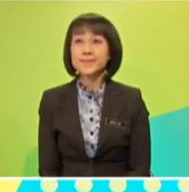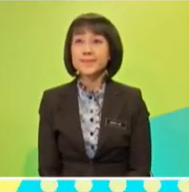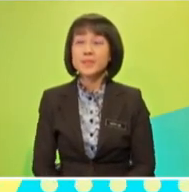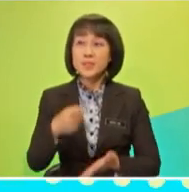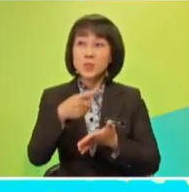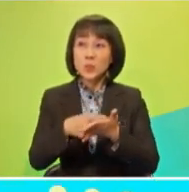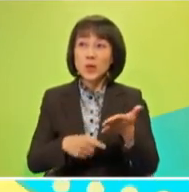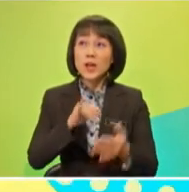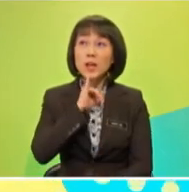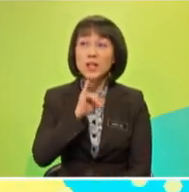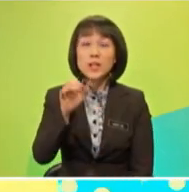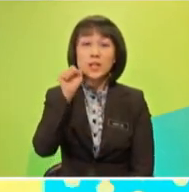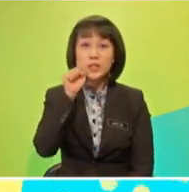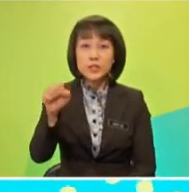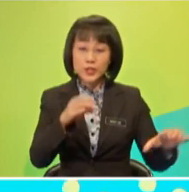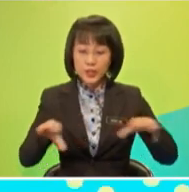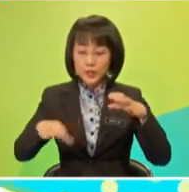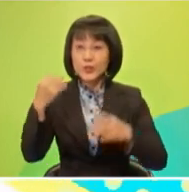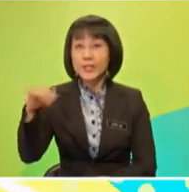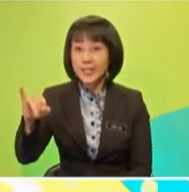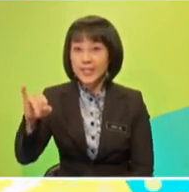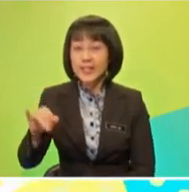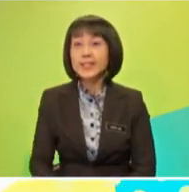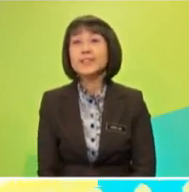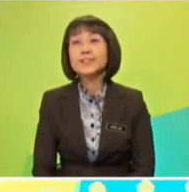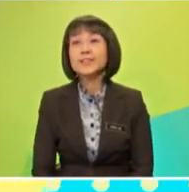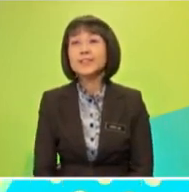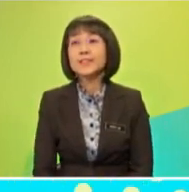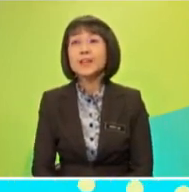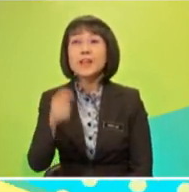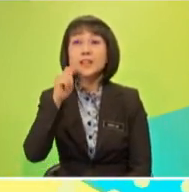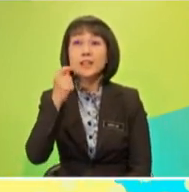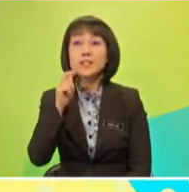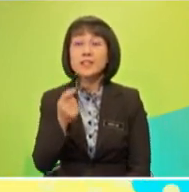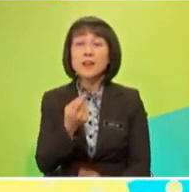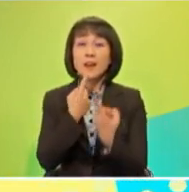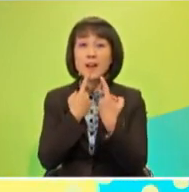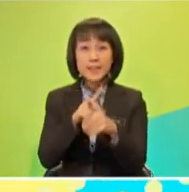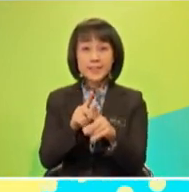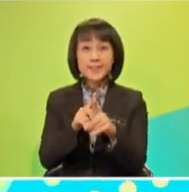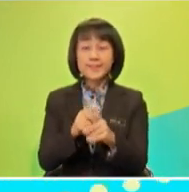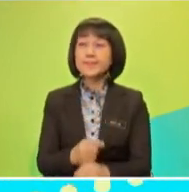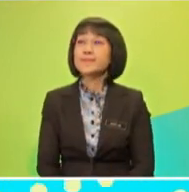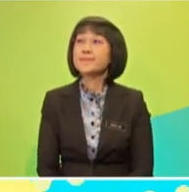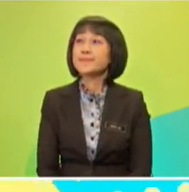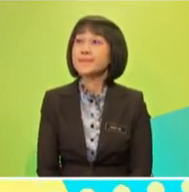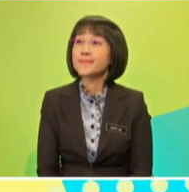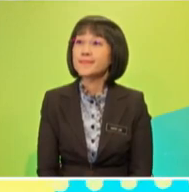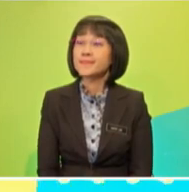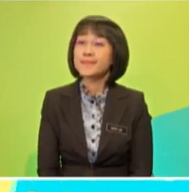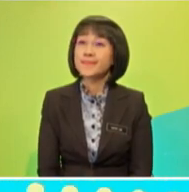What's she doing? And Teshna Shri, do you want to answer